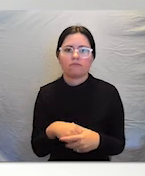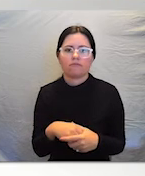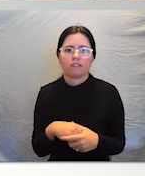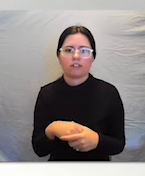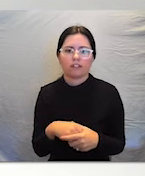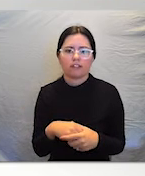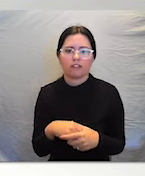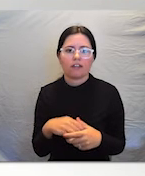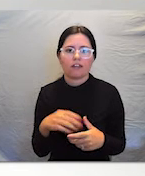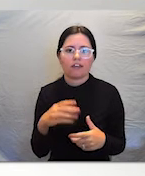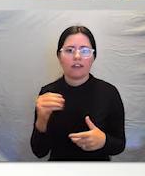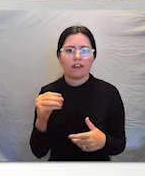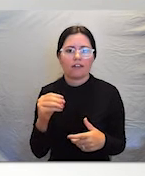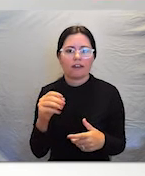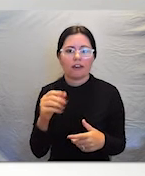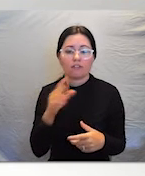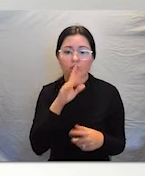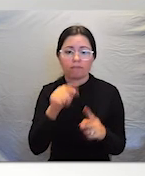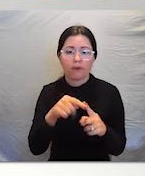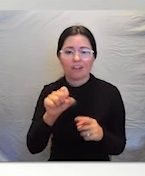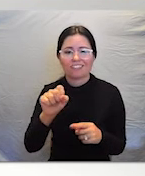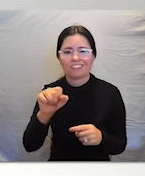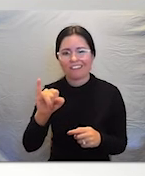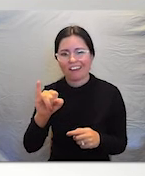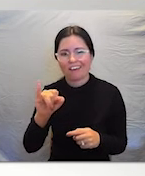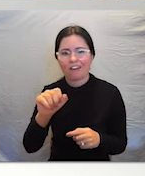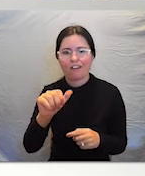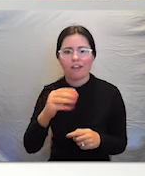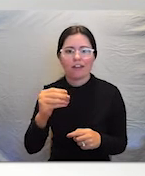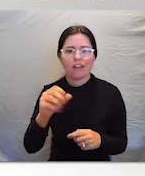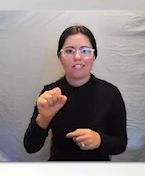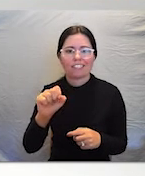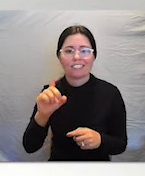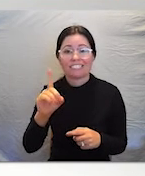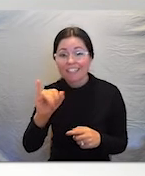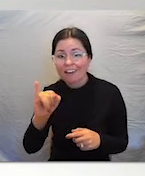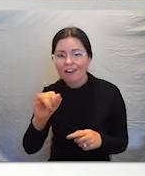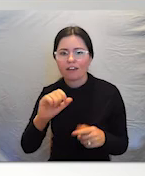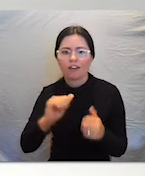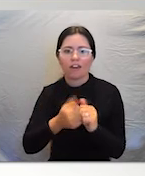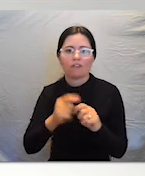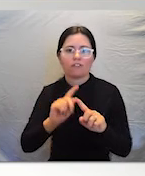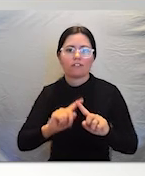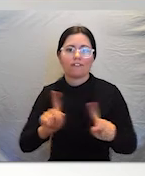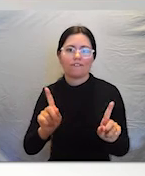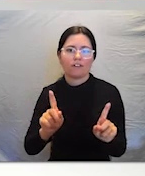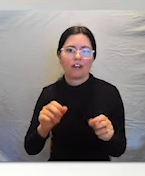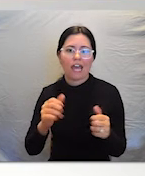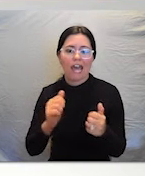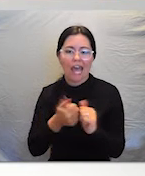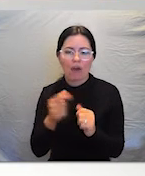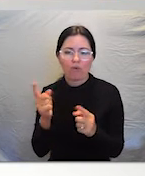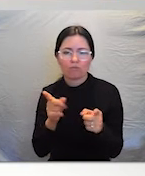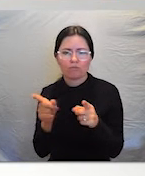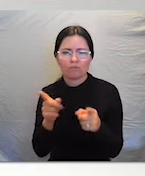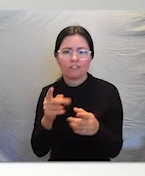talk about SSI, SSDI, the differences of that and how it impacts when you are